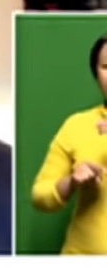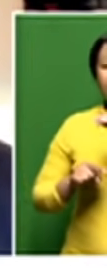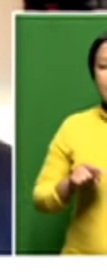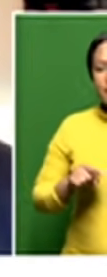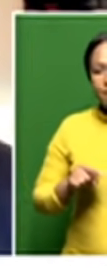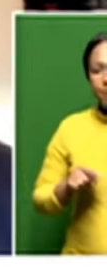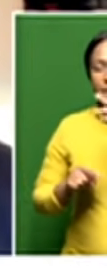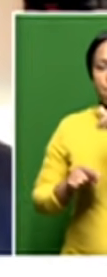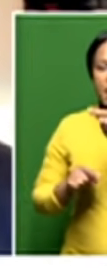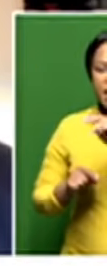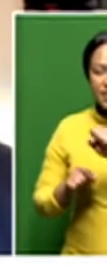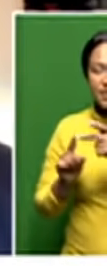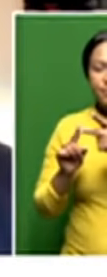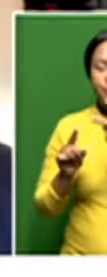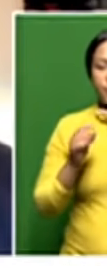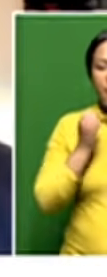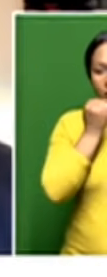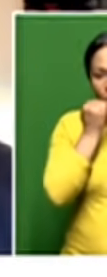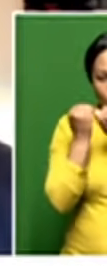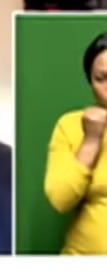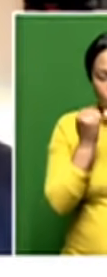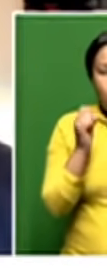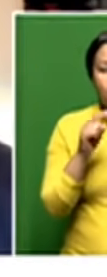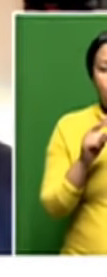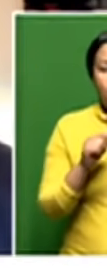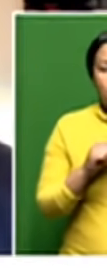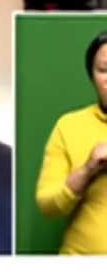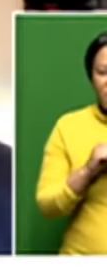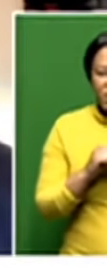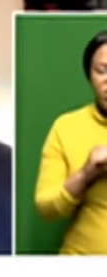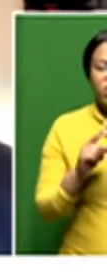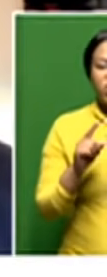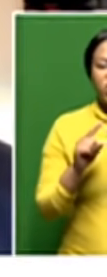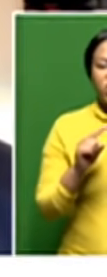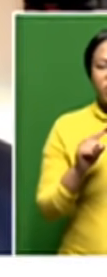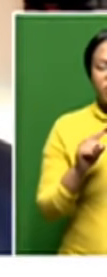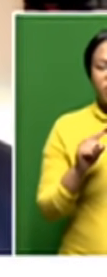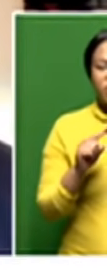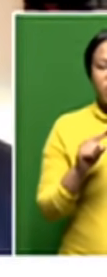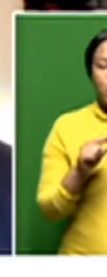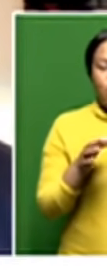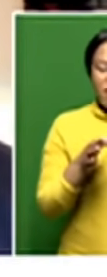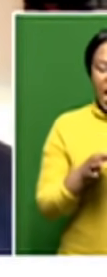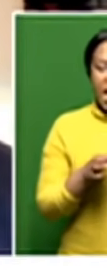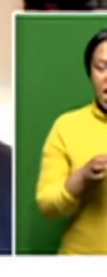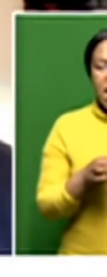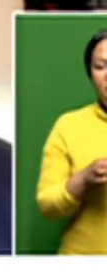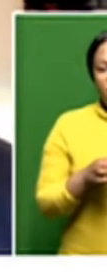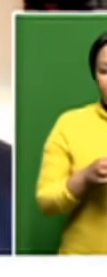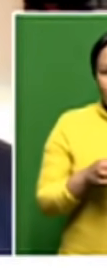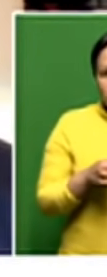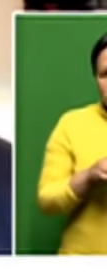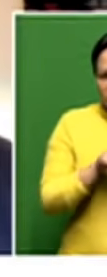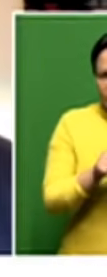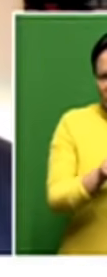the corn. But what about the fish like your pilchards and also the canned fruit? Is that affected as